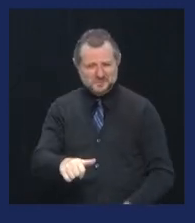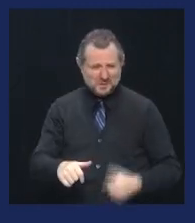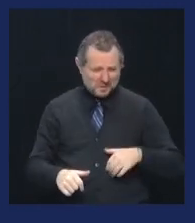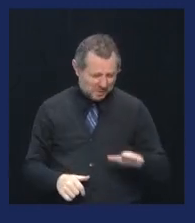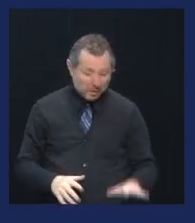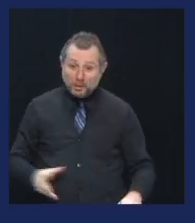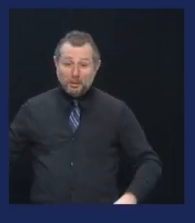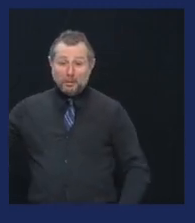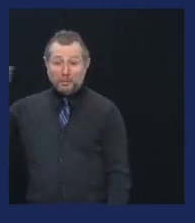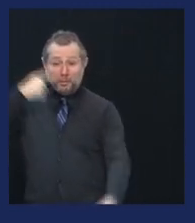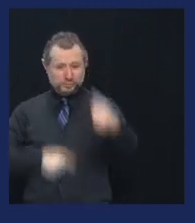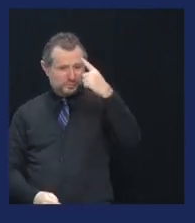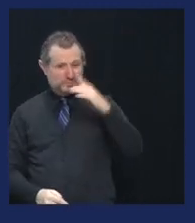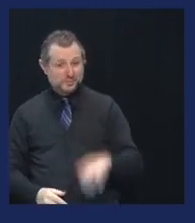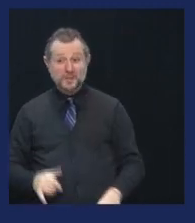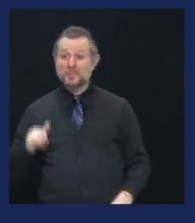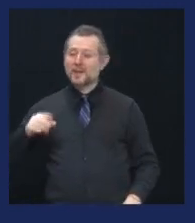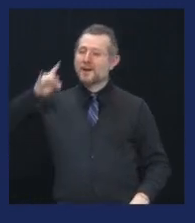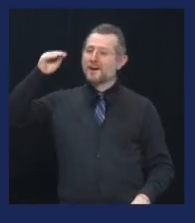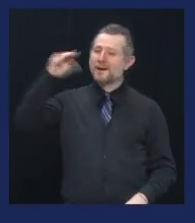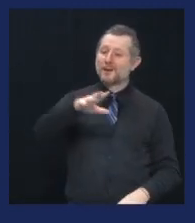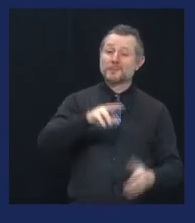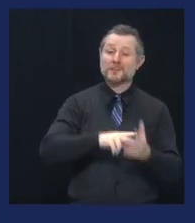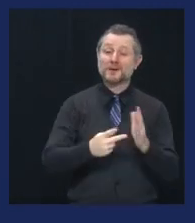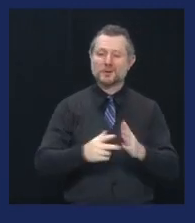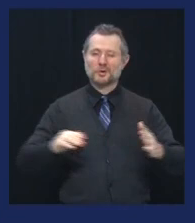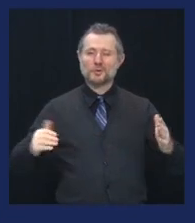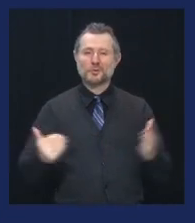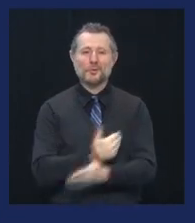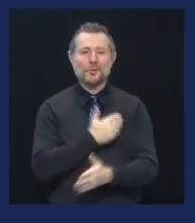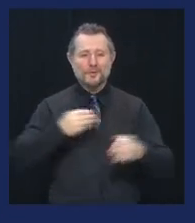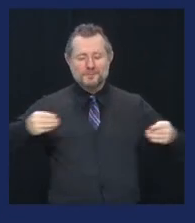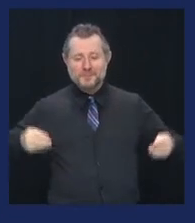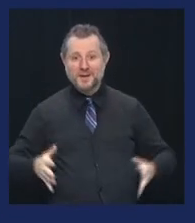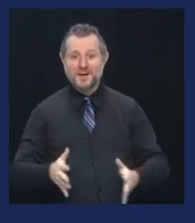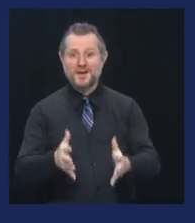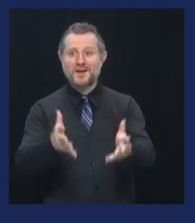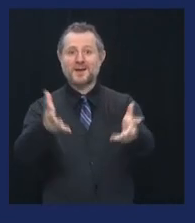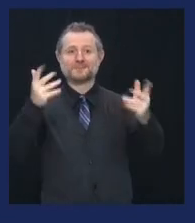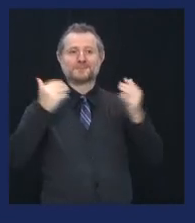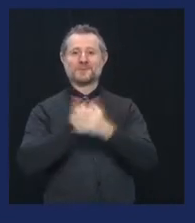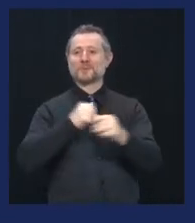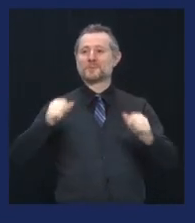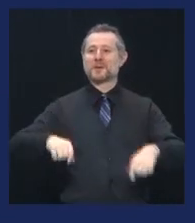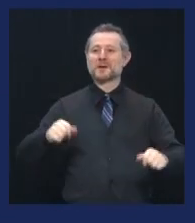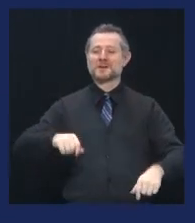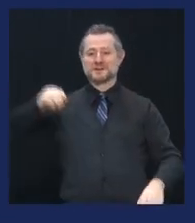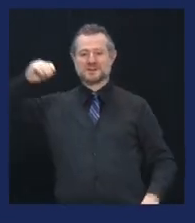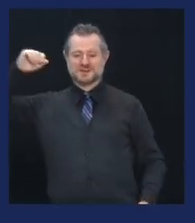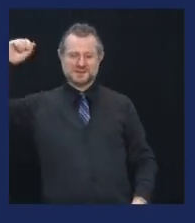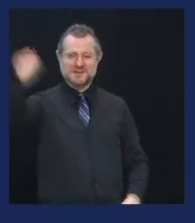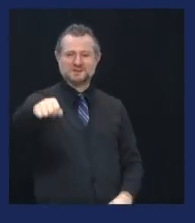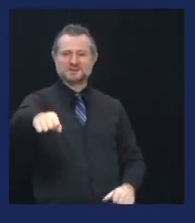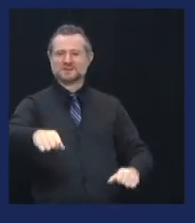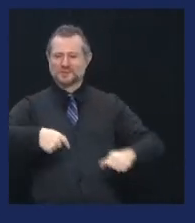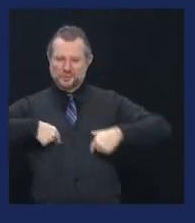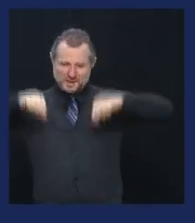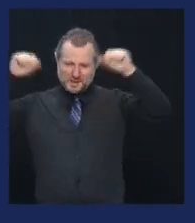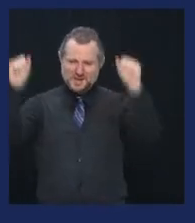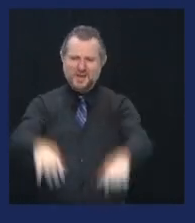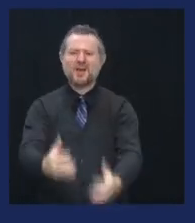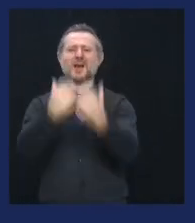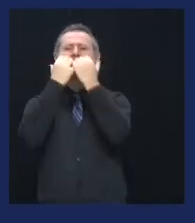new path of possibility for our state, a path that says, yes, we can care about each other, and we can help